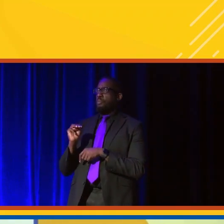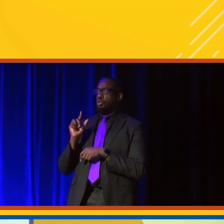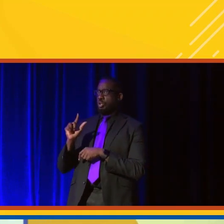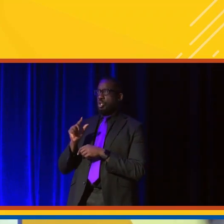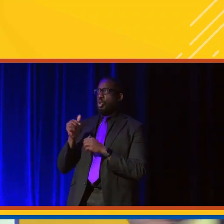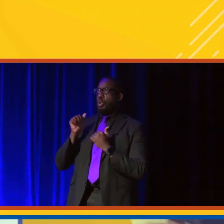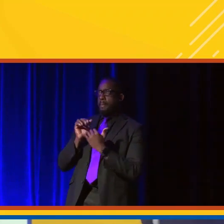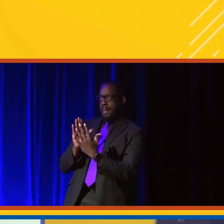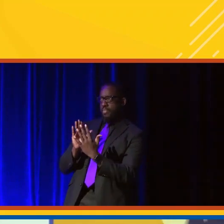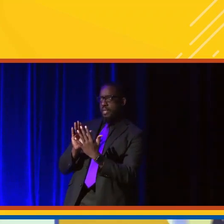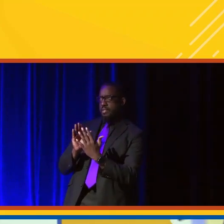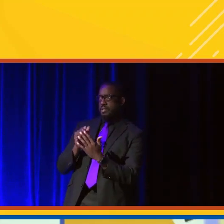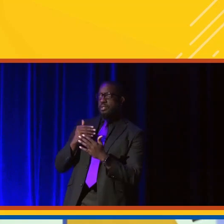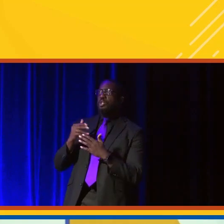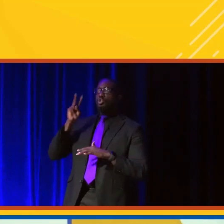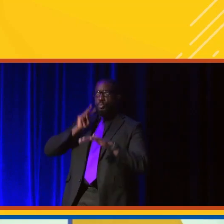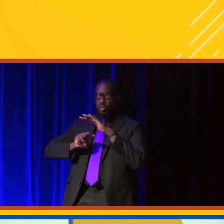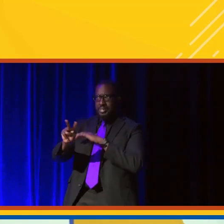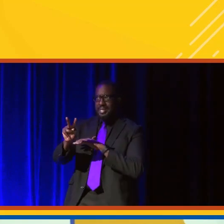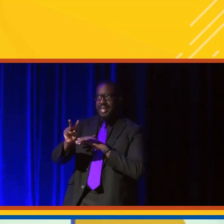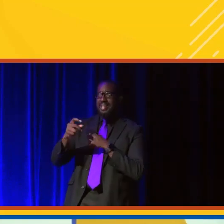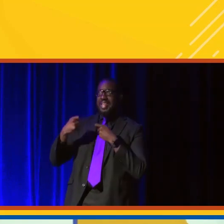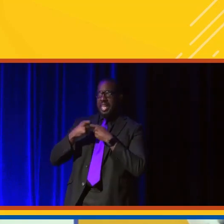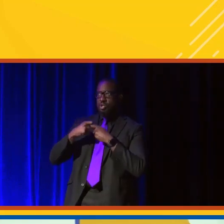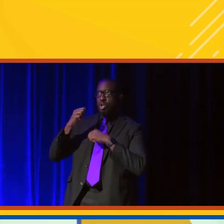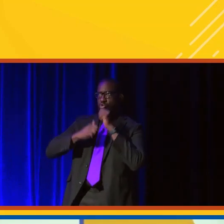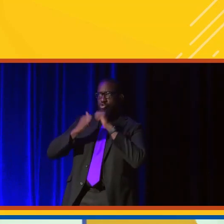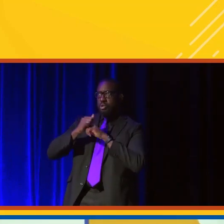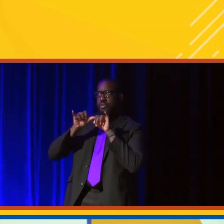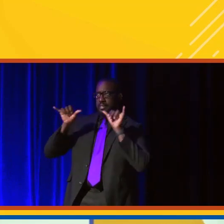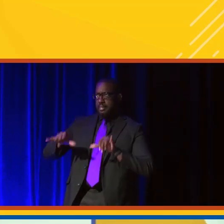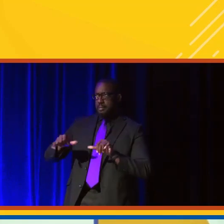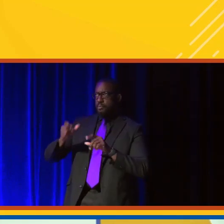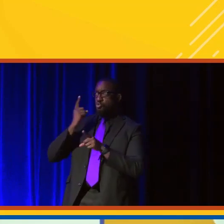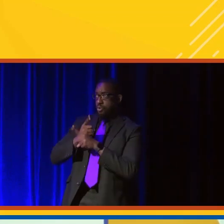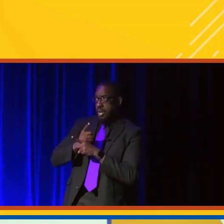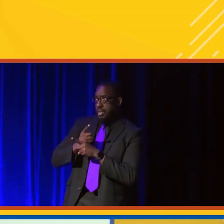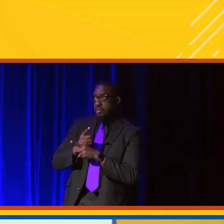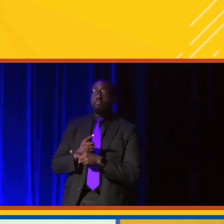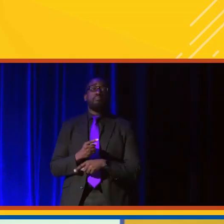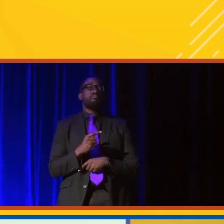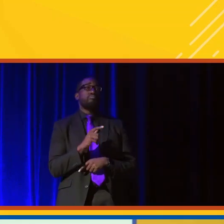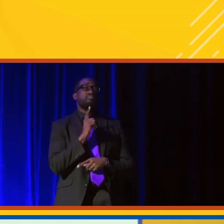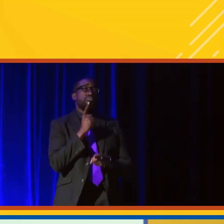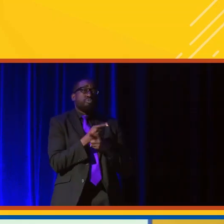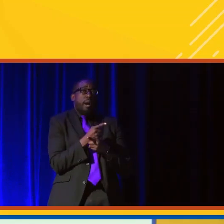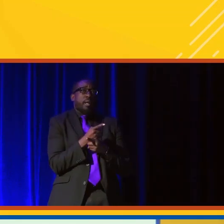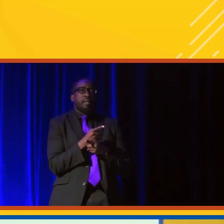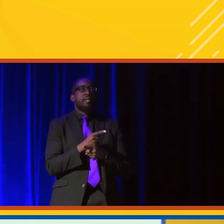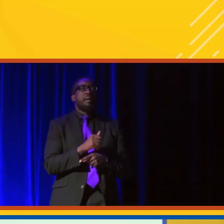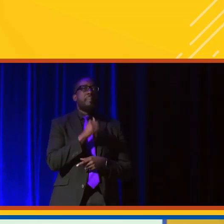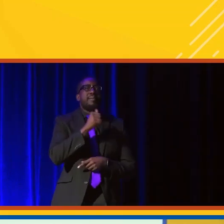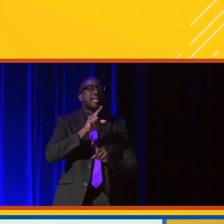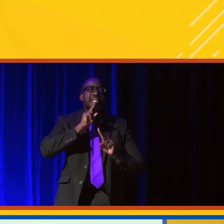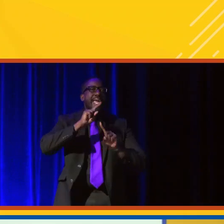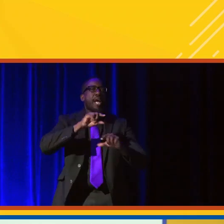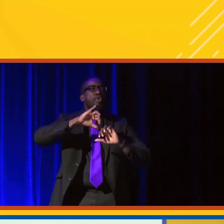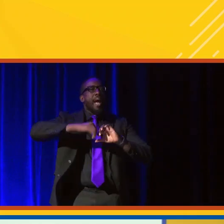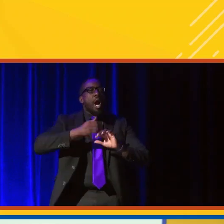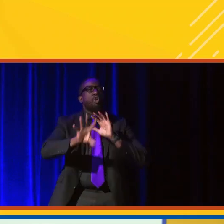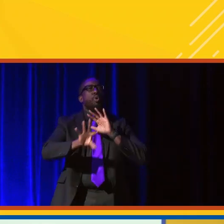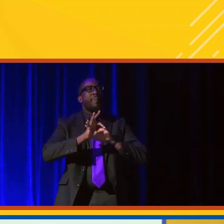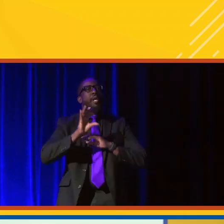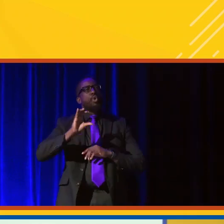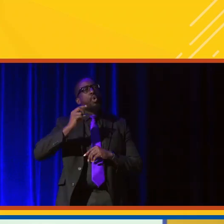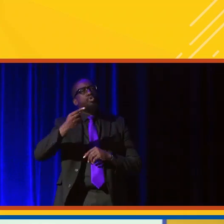be, to predict the electronic structure of the system. Cool. That does not answer how the heck you pick the coarse grain